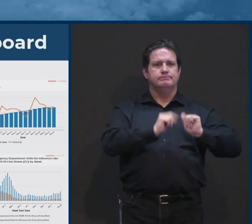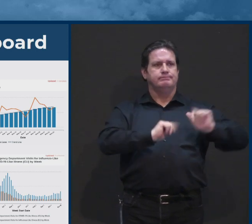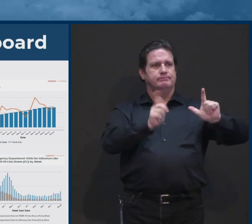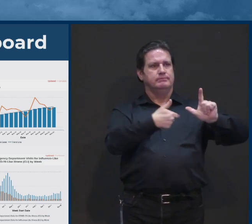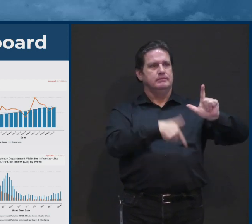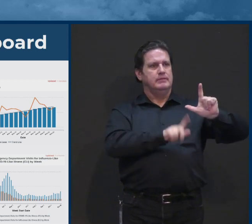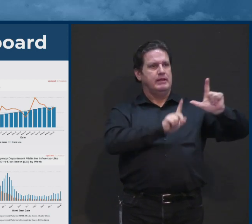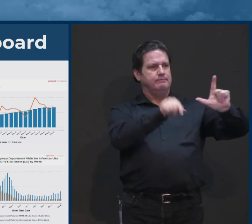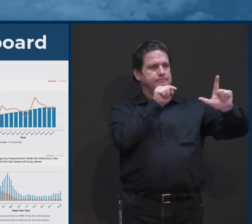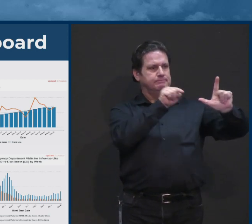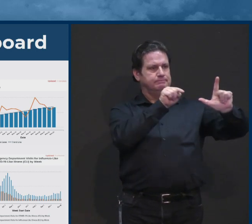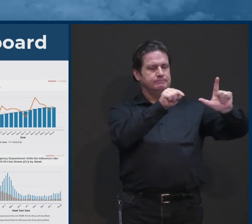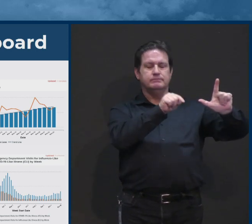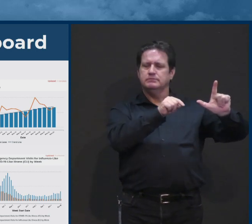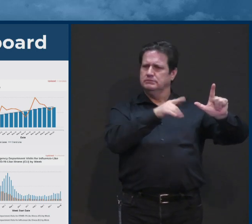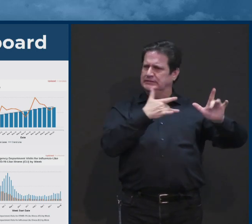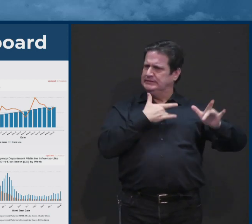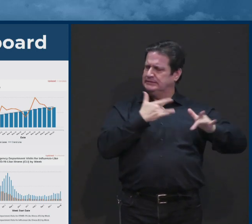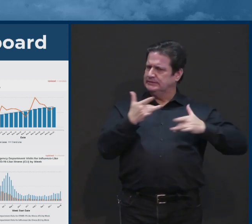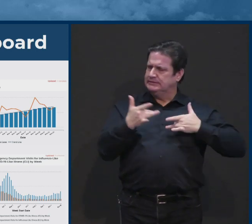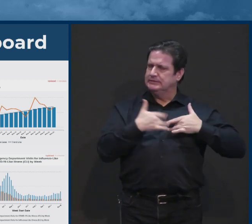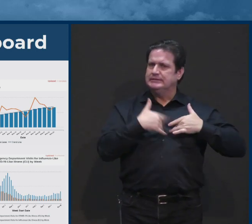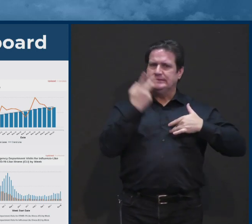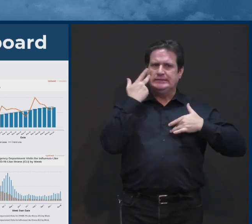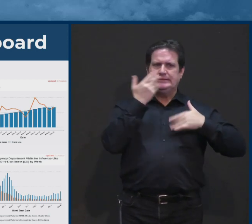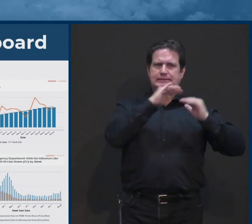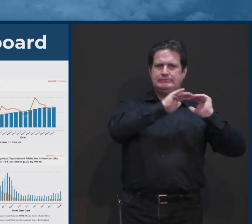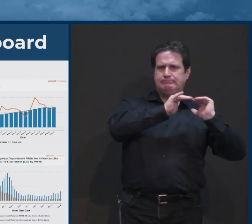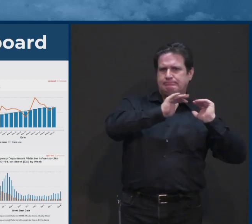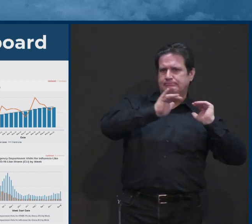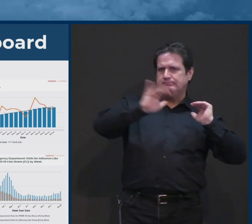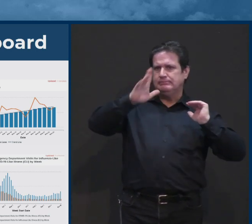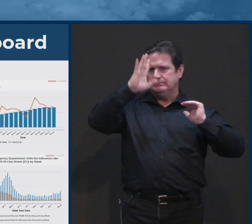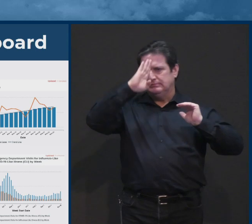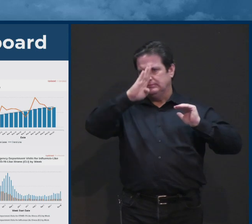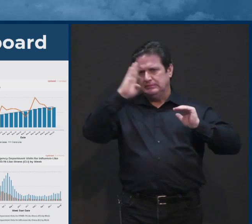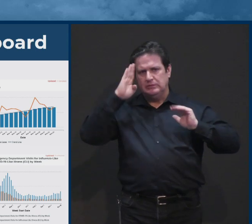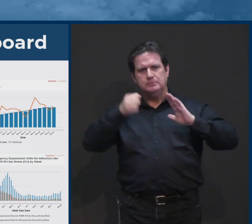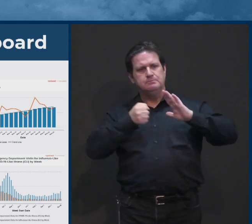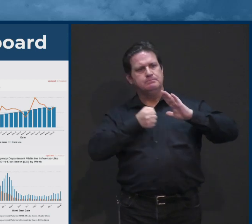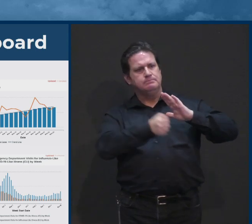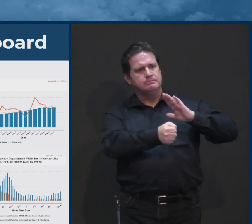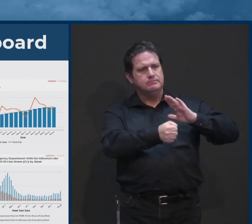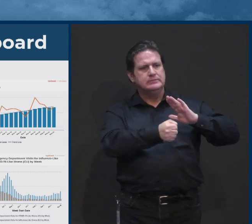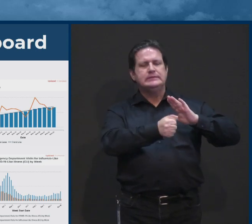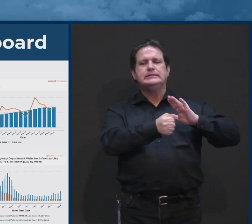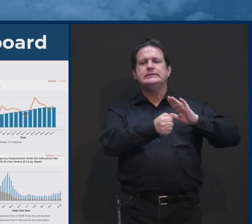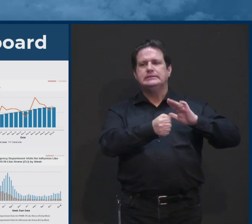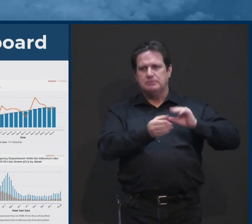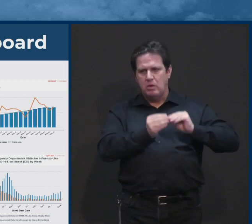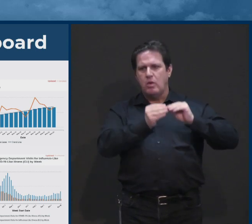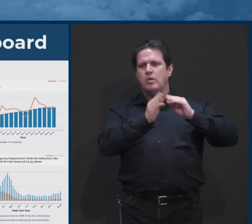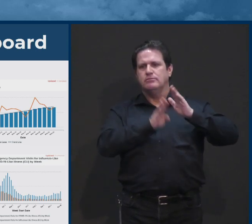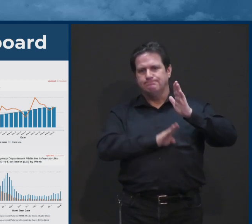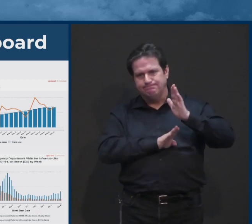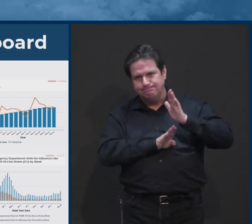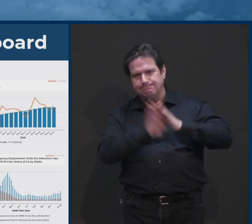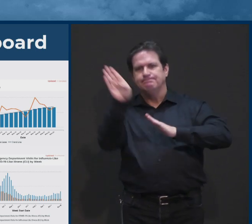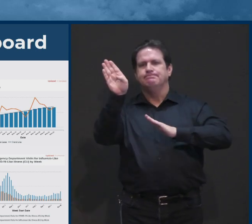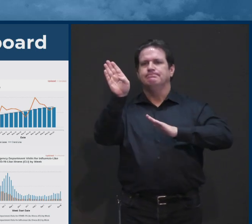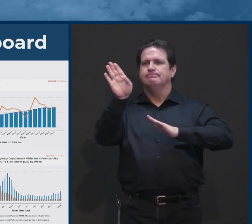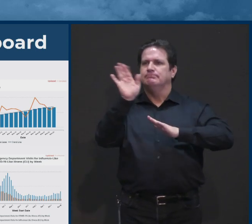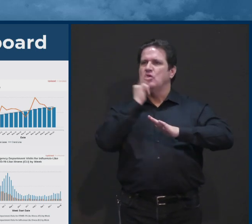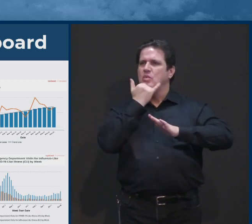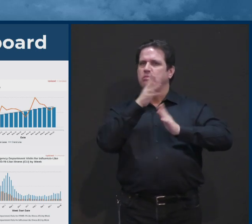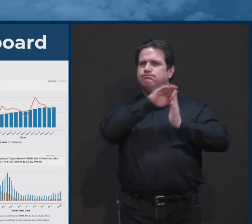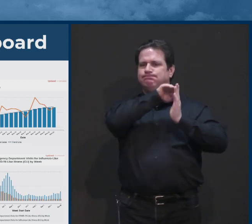far left is the very concerning one as the hospitalizations continues to trend in the wrong direction